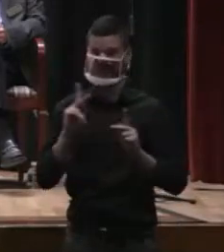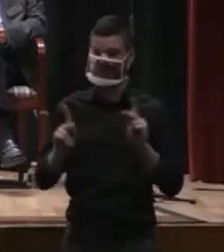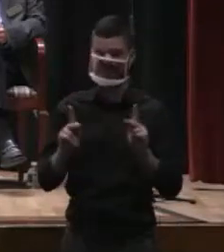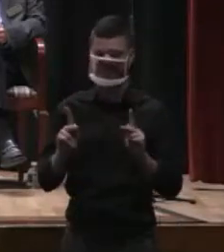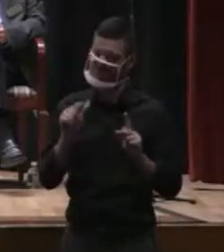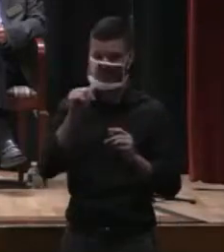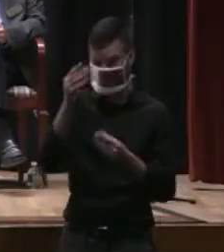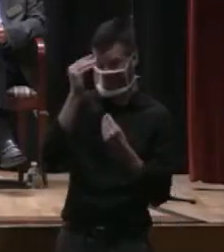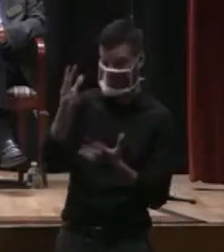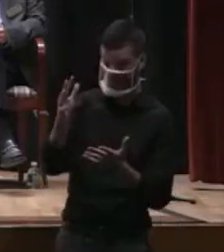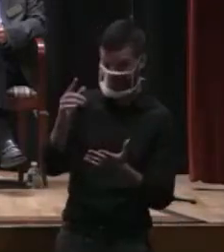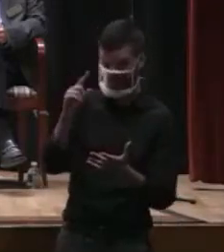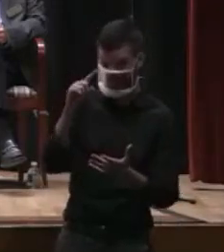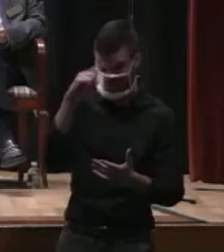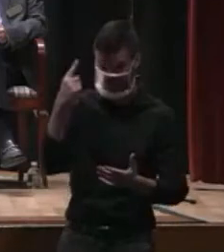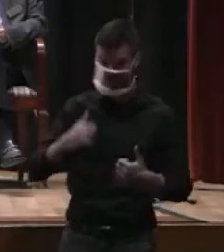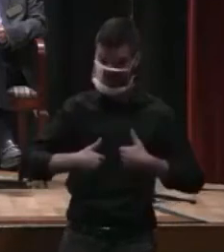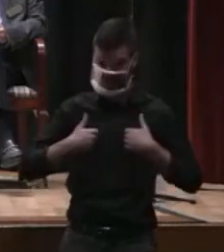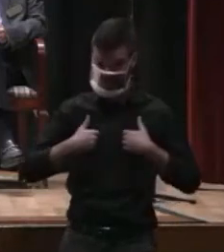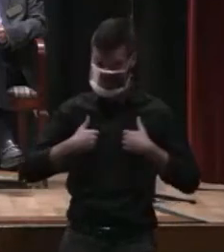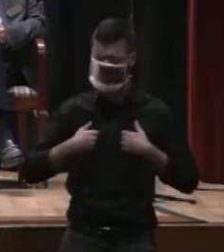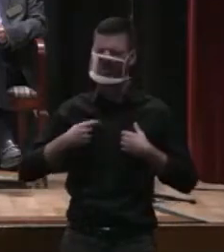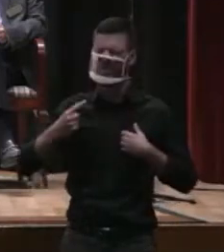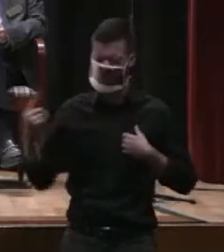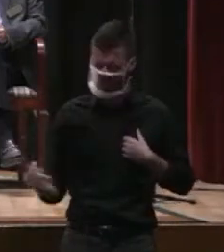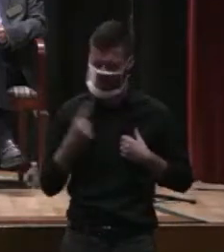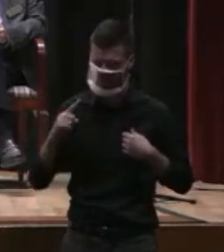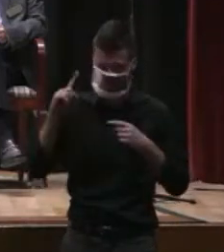misinformed that Black lives have always mattered.